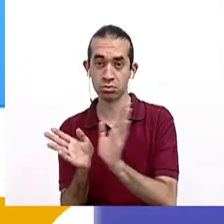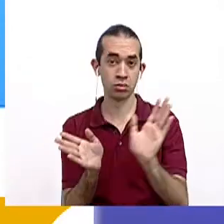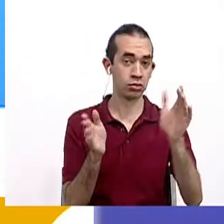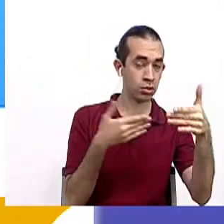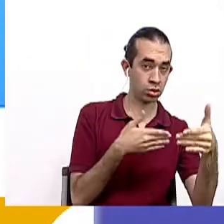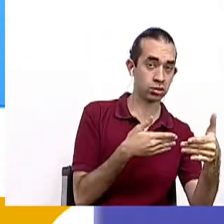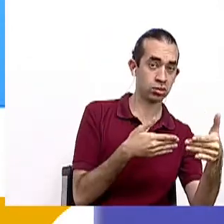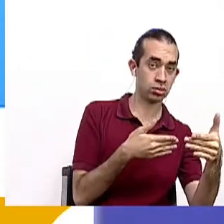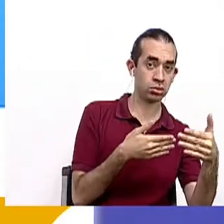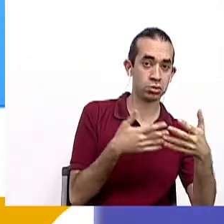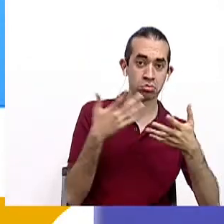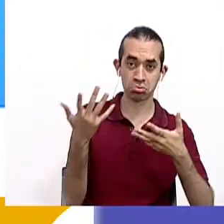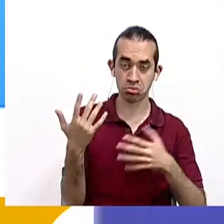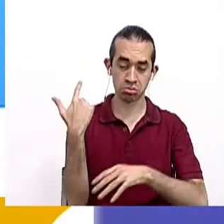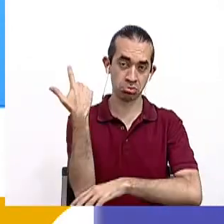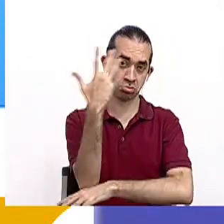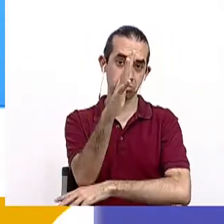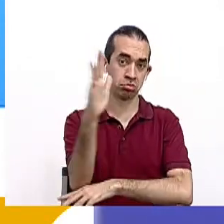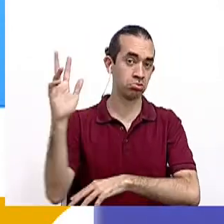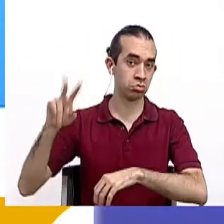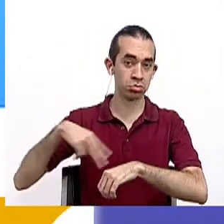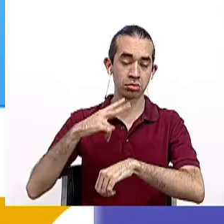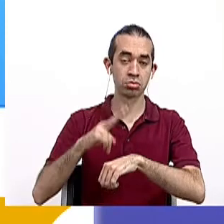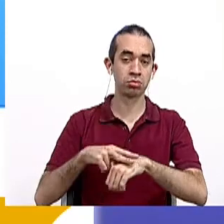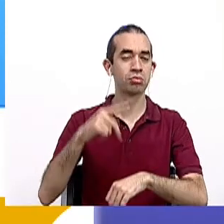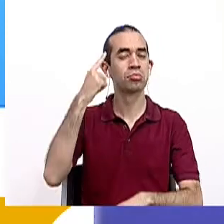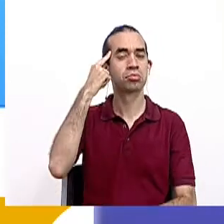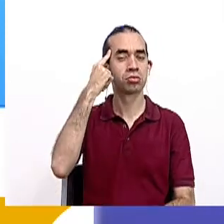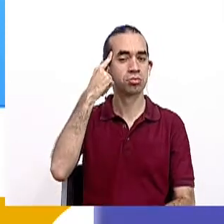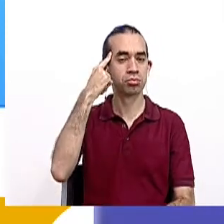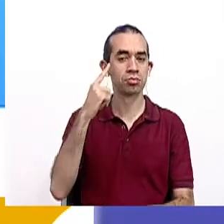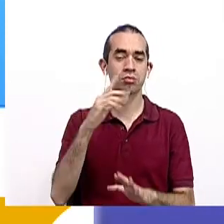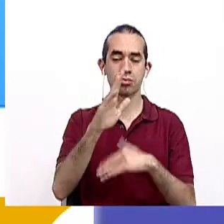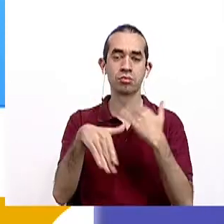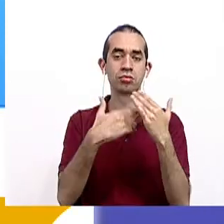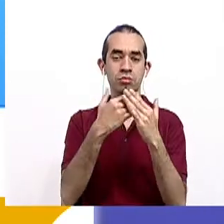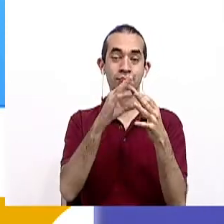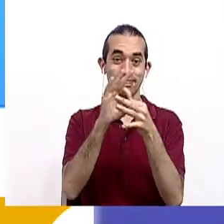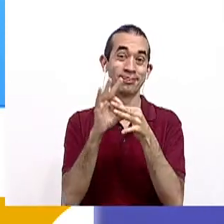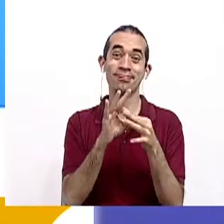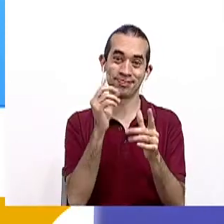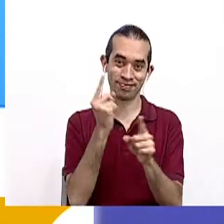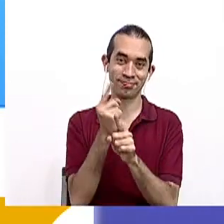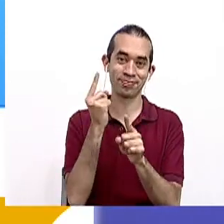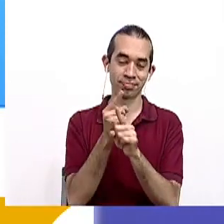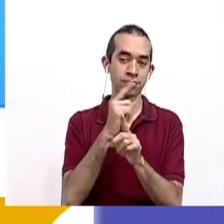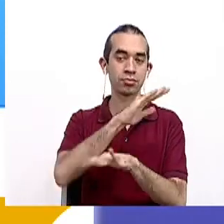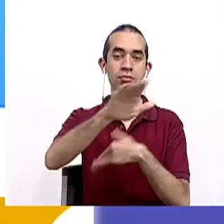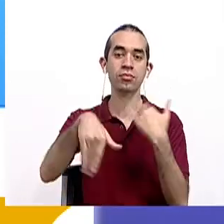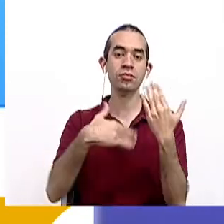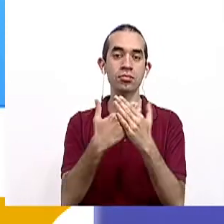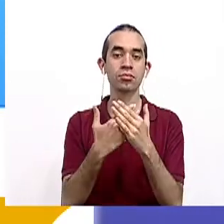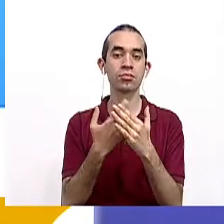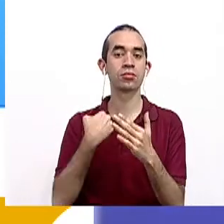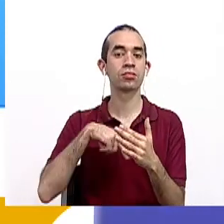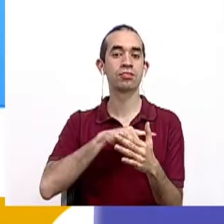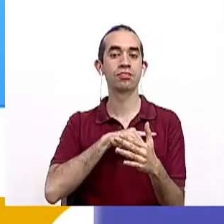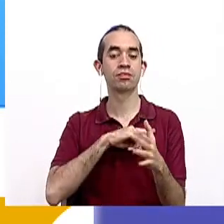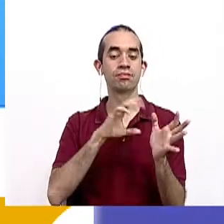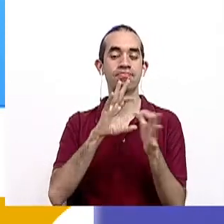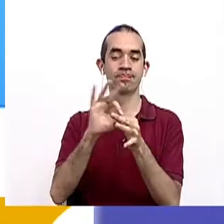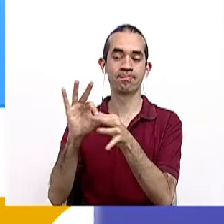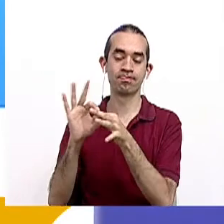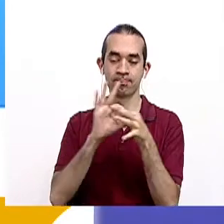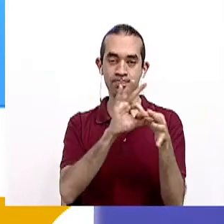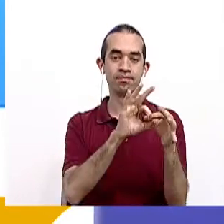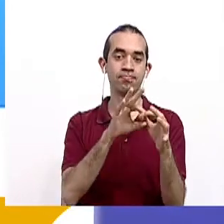boxes, about the environment? Think about it, because everything is related, right? Everything we do relates to